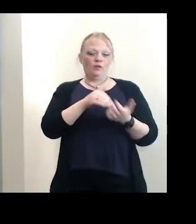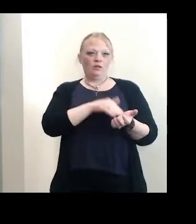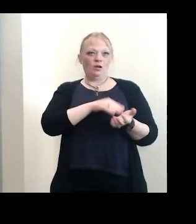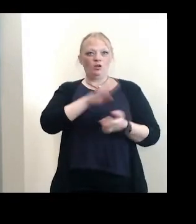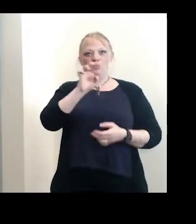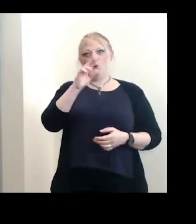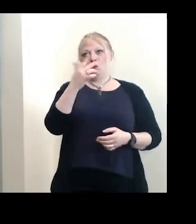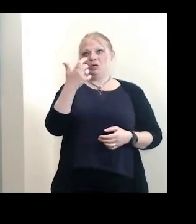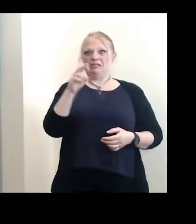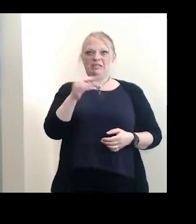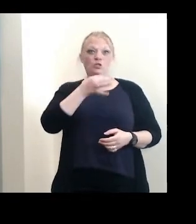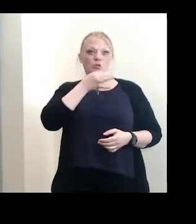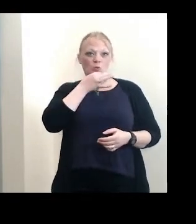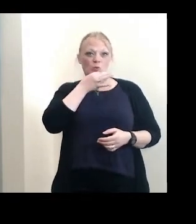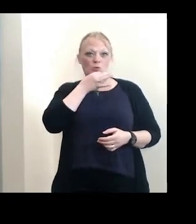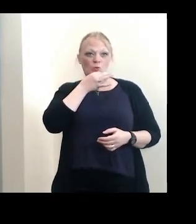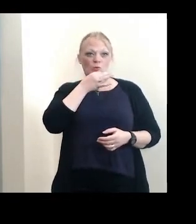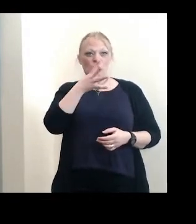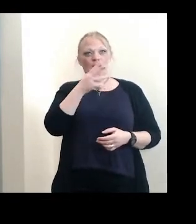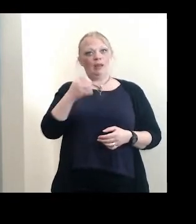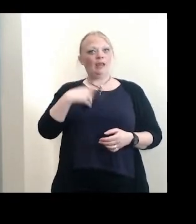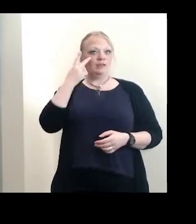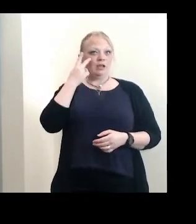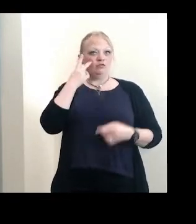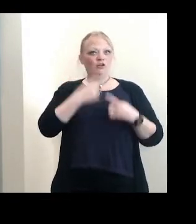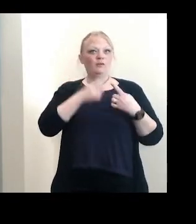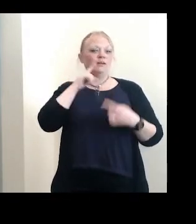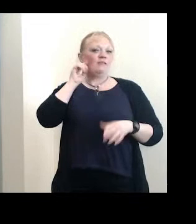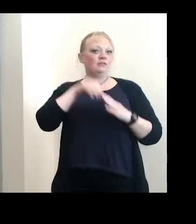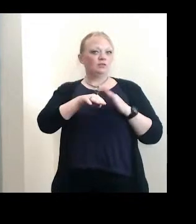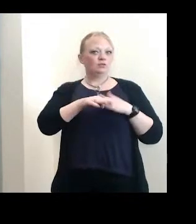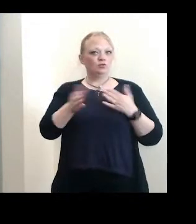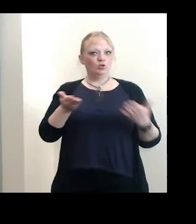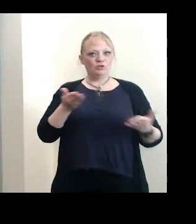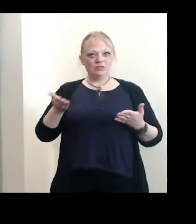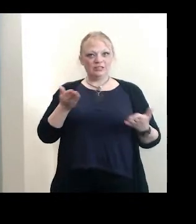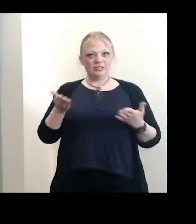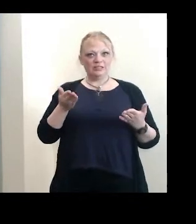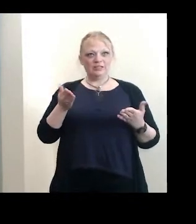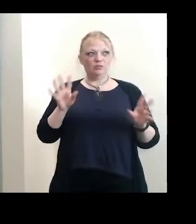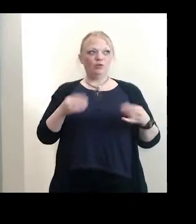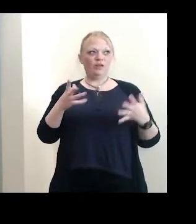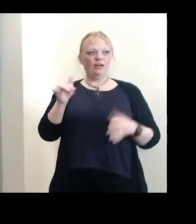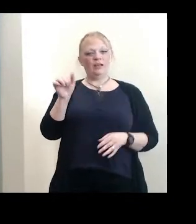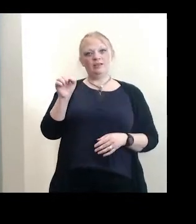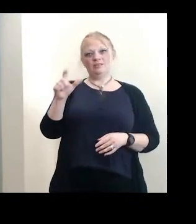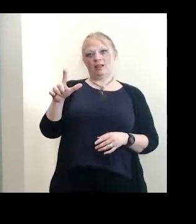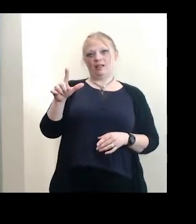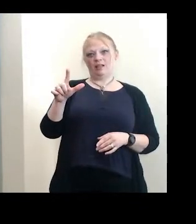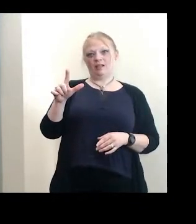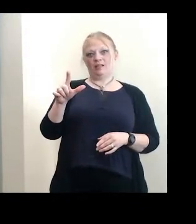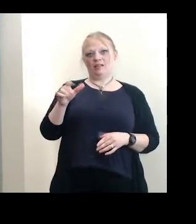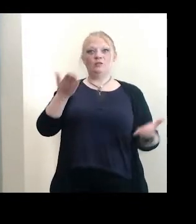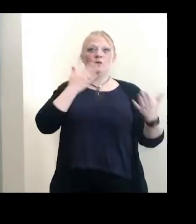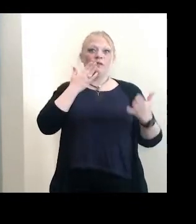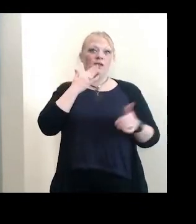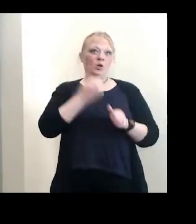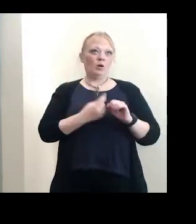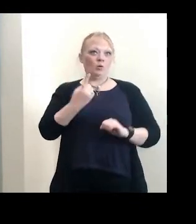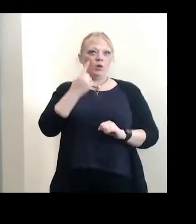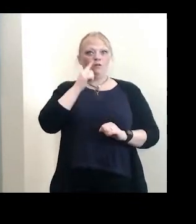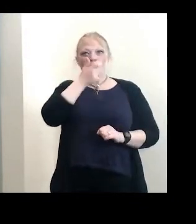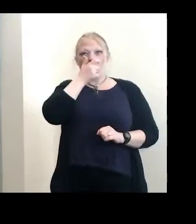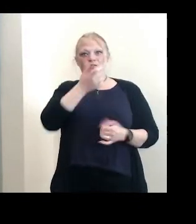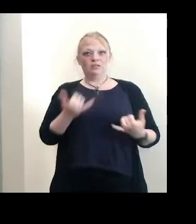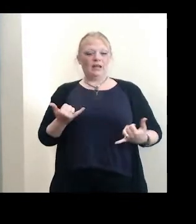Burstein very soon, and have Kendra Schmidt from Deaf Access Services is here, who's providing the American Sign Language. I want to thank everyone for tuning